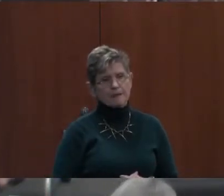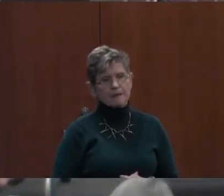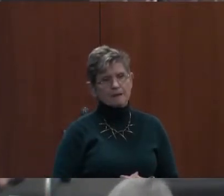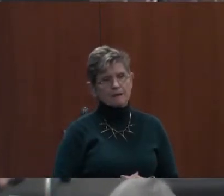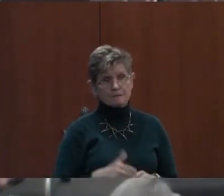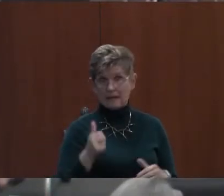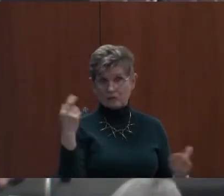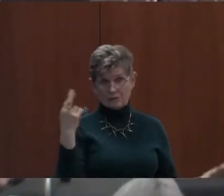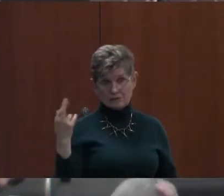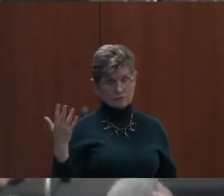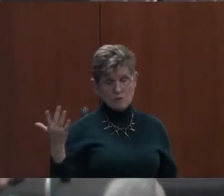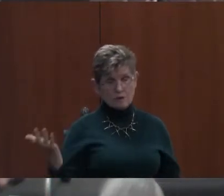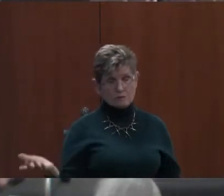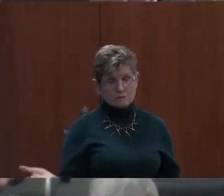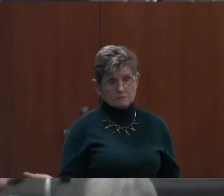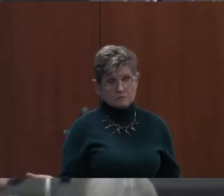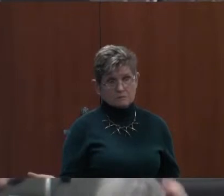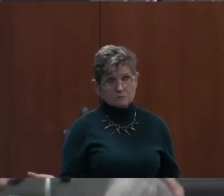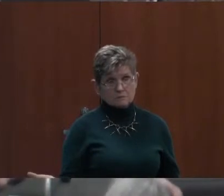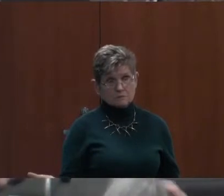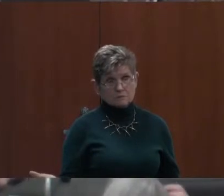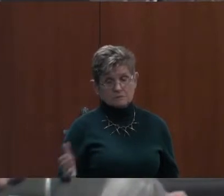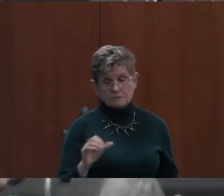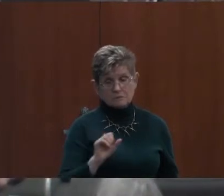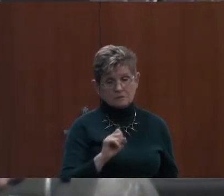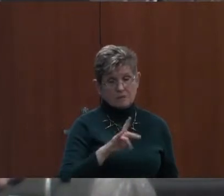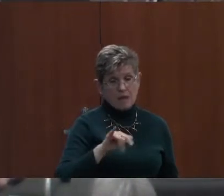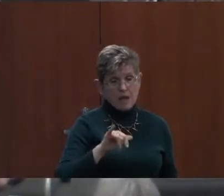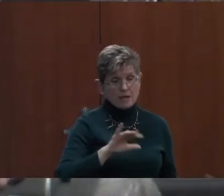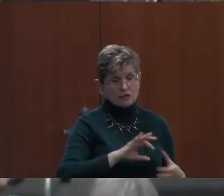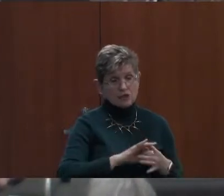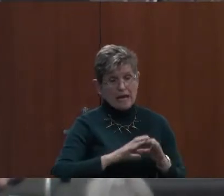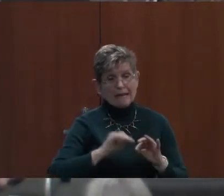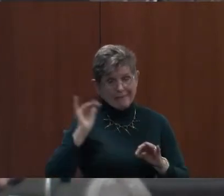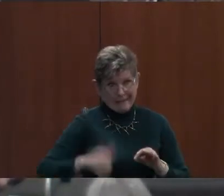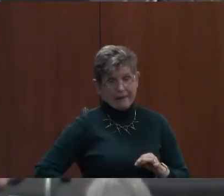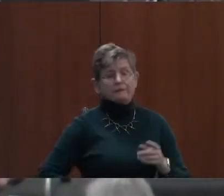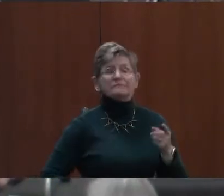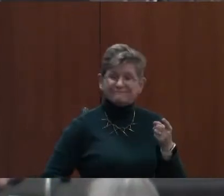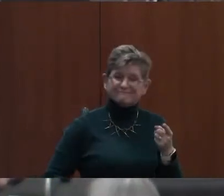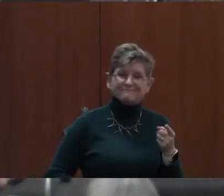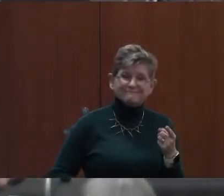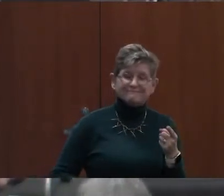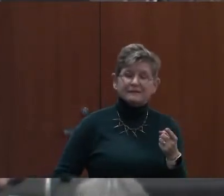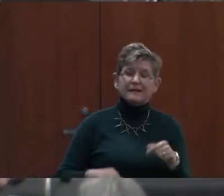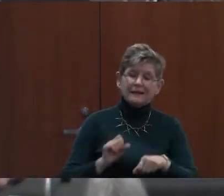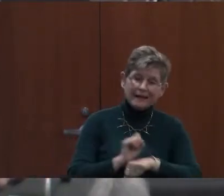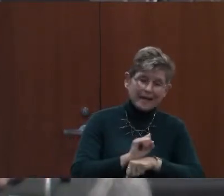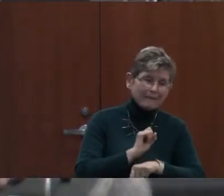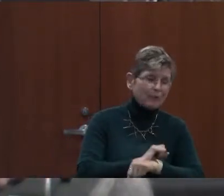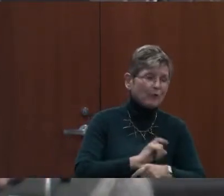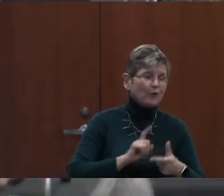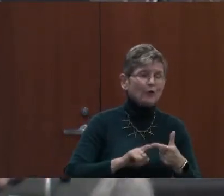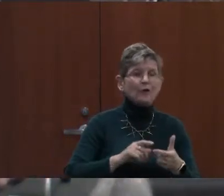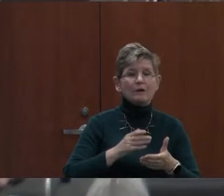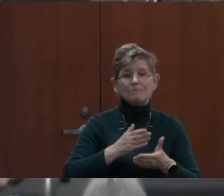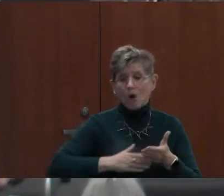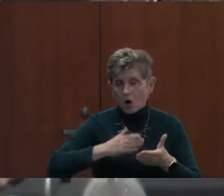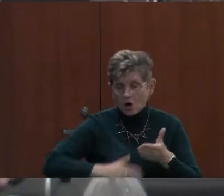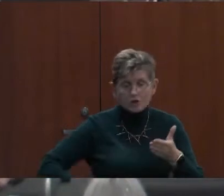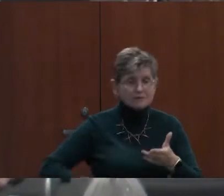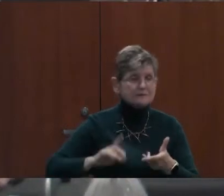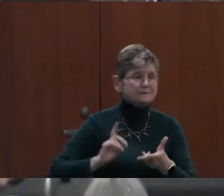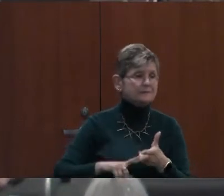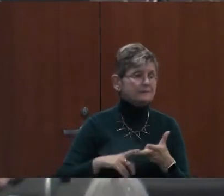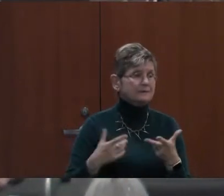Any particular reason why? Just I think supply that's- chain and all that other Supply stuff chain, we yeah. hear and everything? It's labor, it's component parts. I mean,